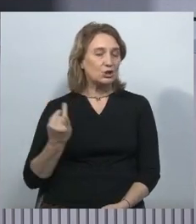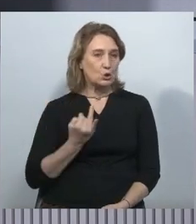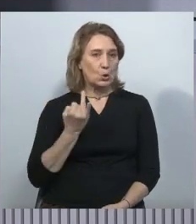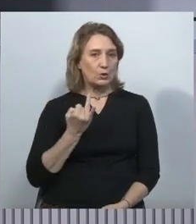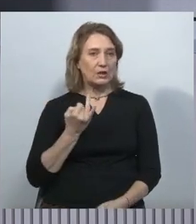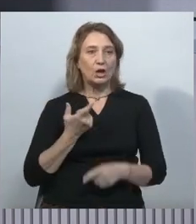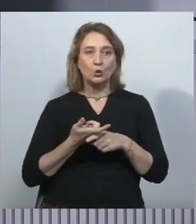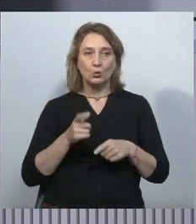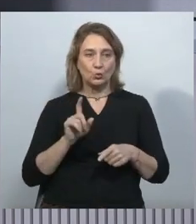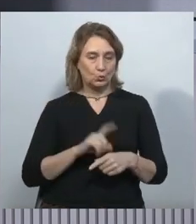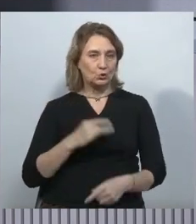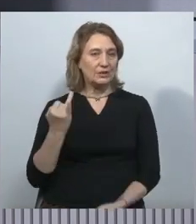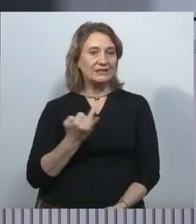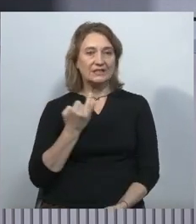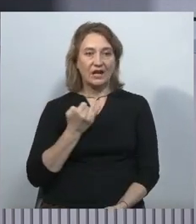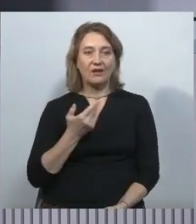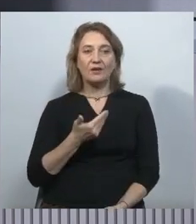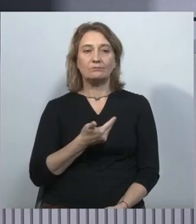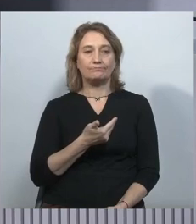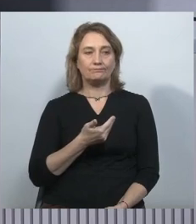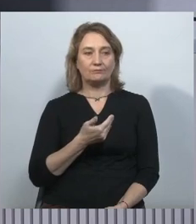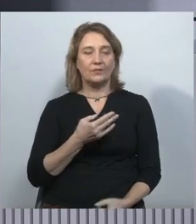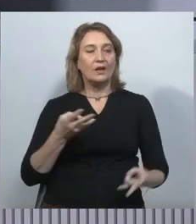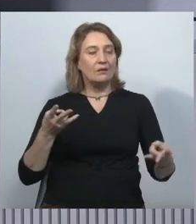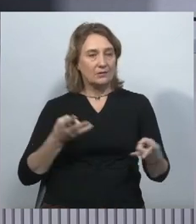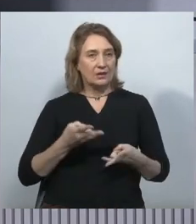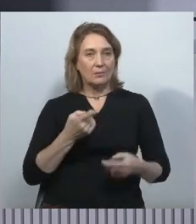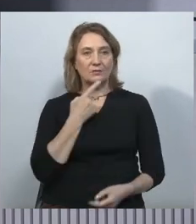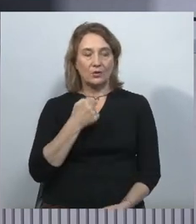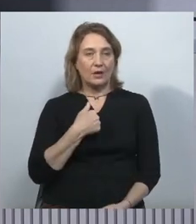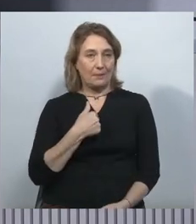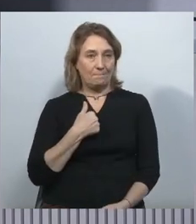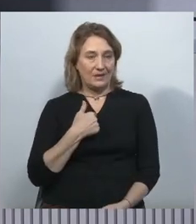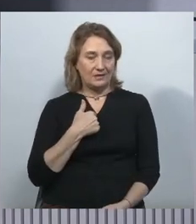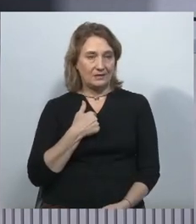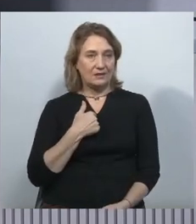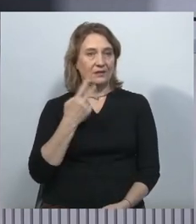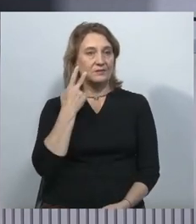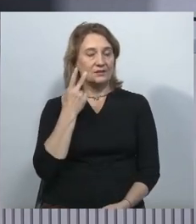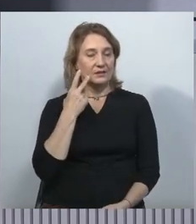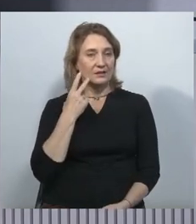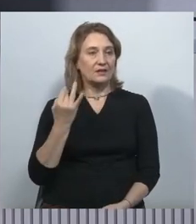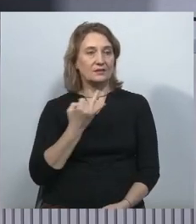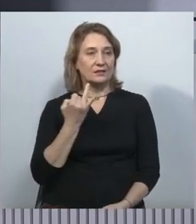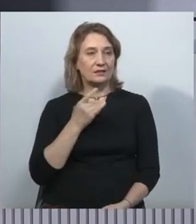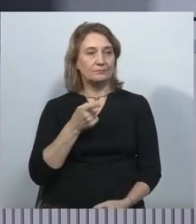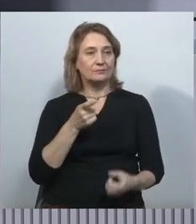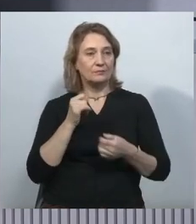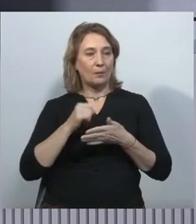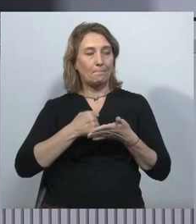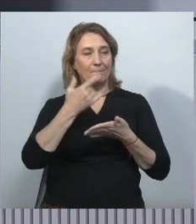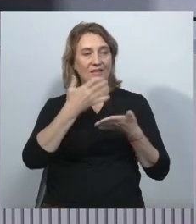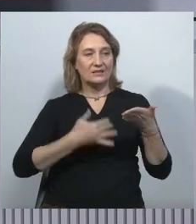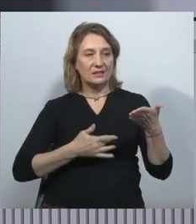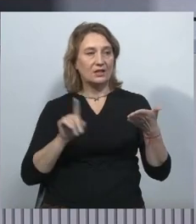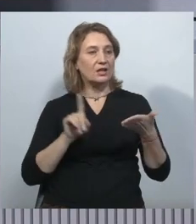history. So it's very interesting and worth trying. I was always curious, and maybe Jon is going to